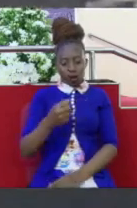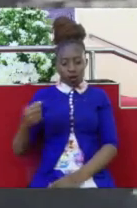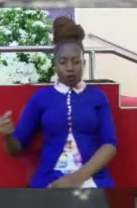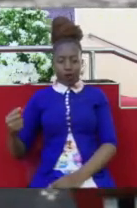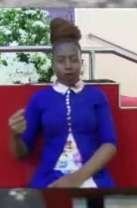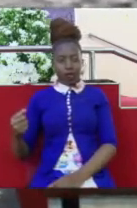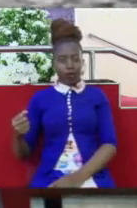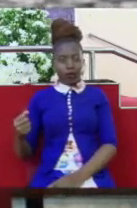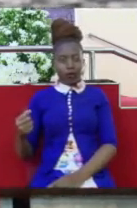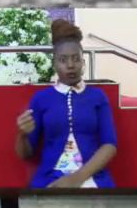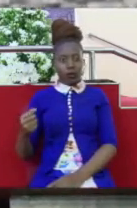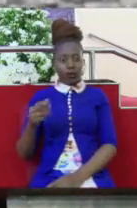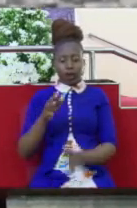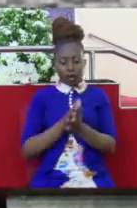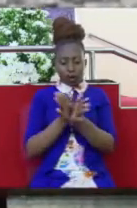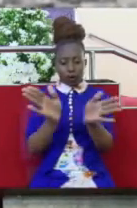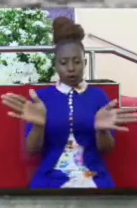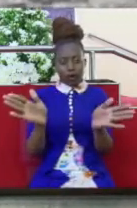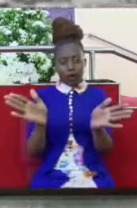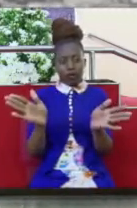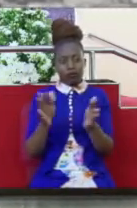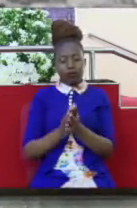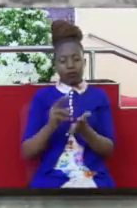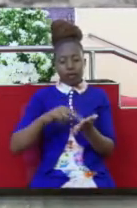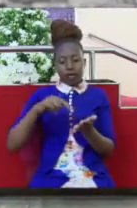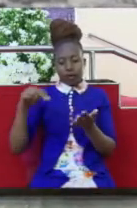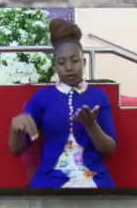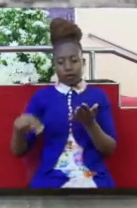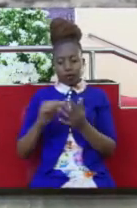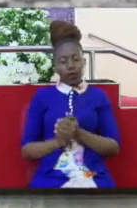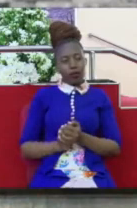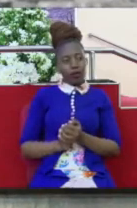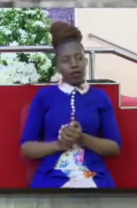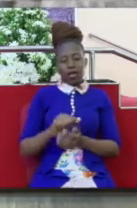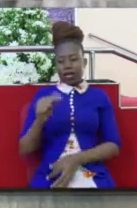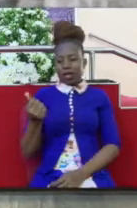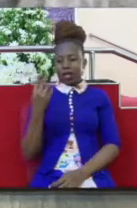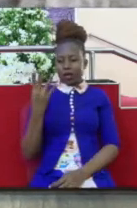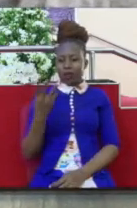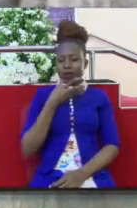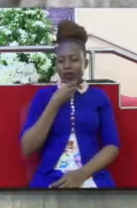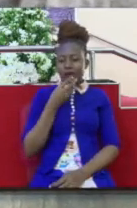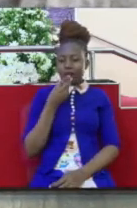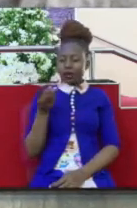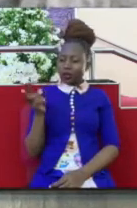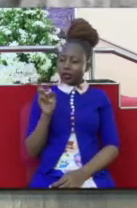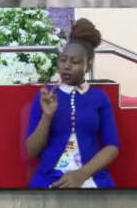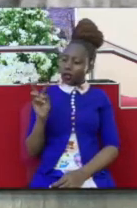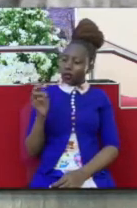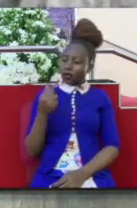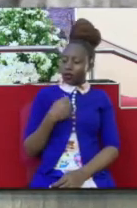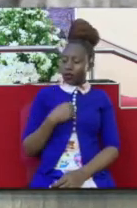nje. The other four guys in the car turned and looked at me. Wale wanne wakageuka wakanitazama. And they drove off.